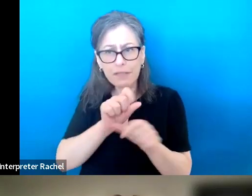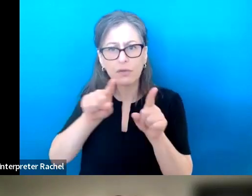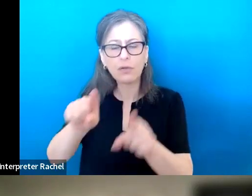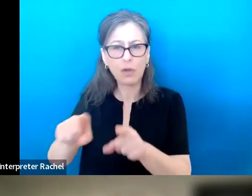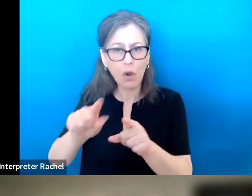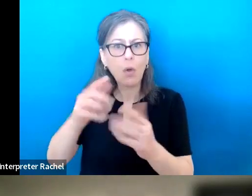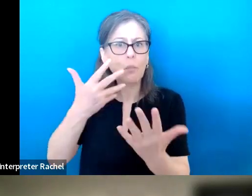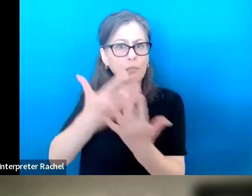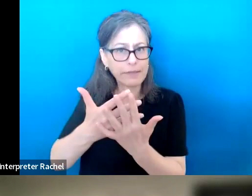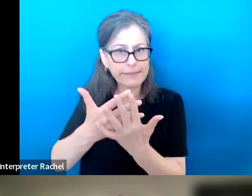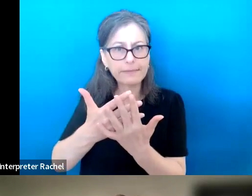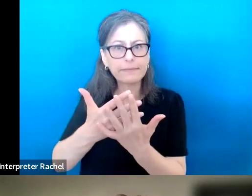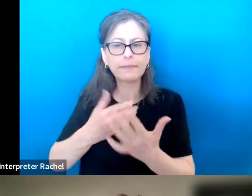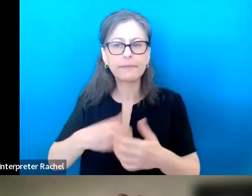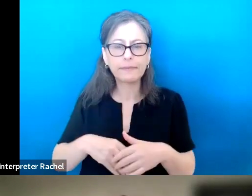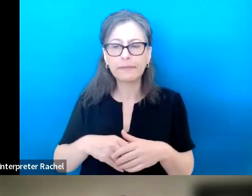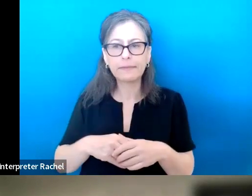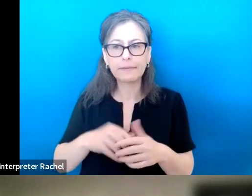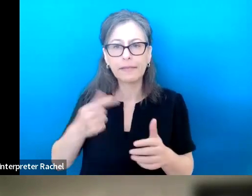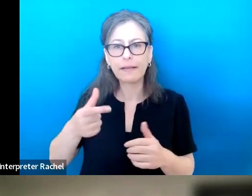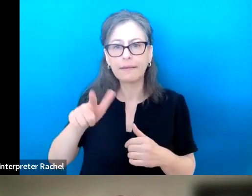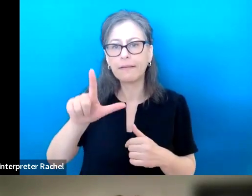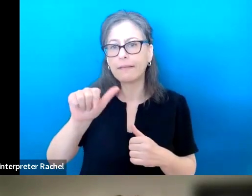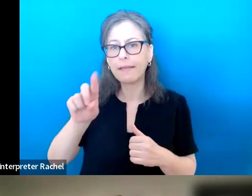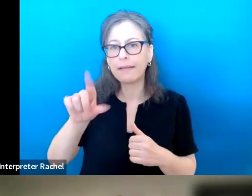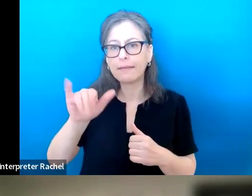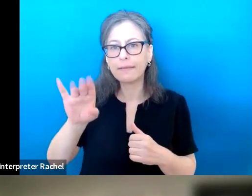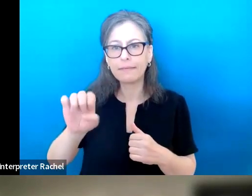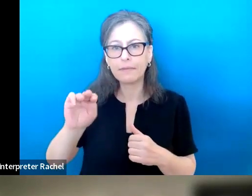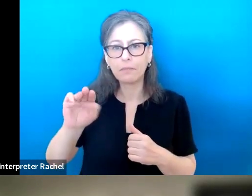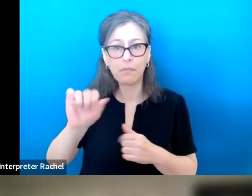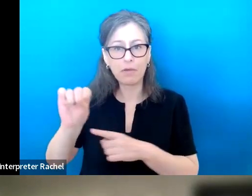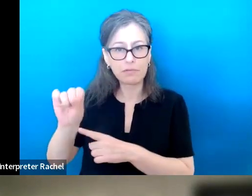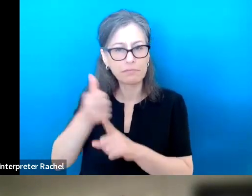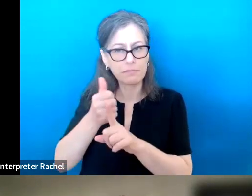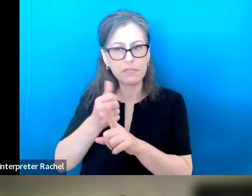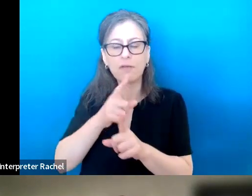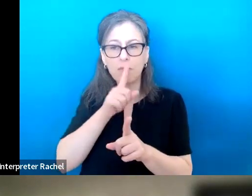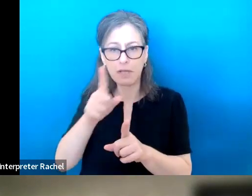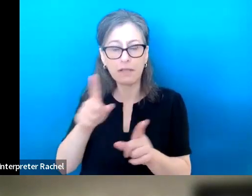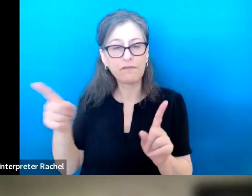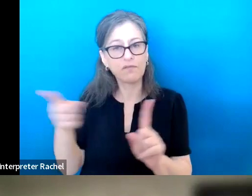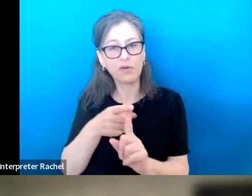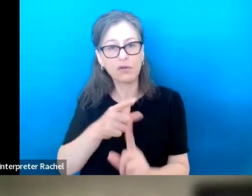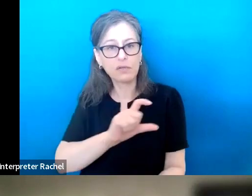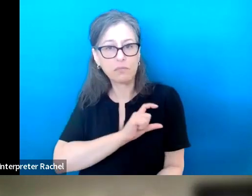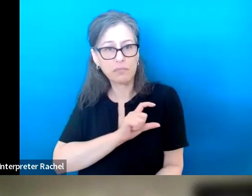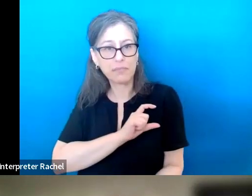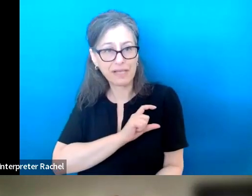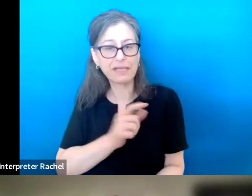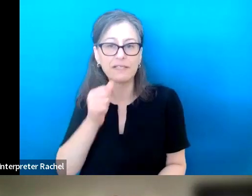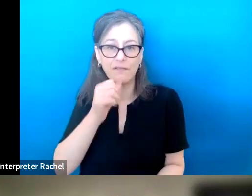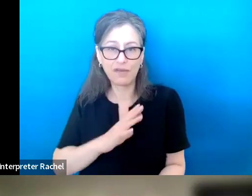prison. And Gladys Moss really was the first police officer, female